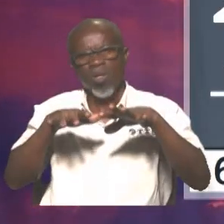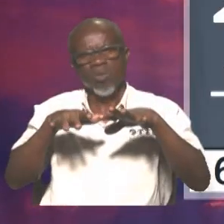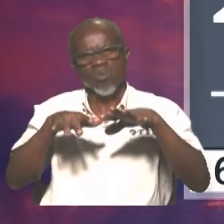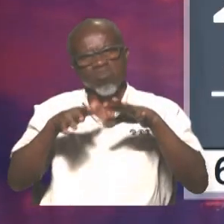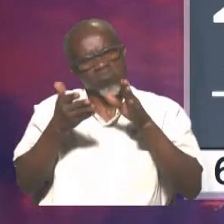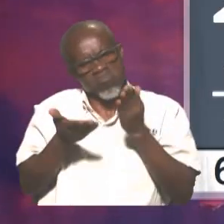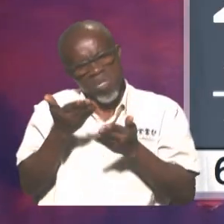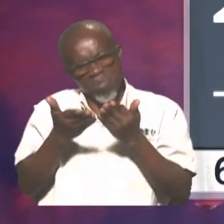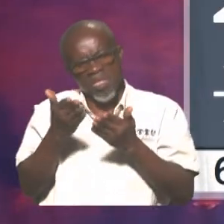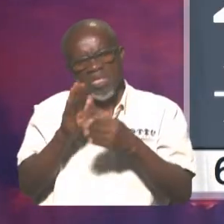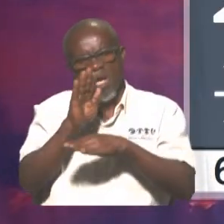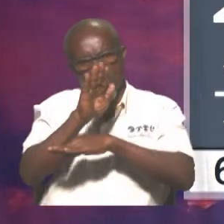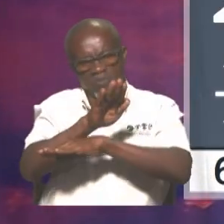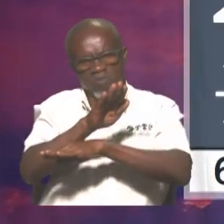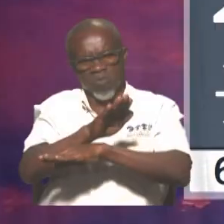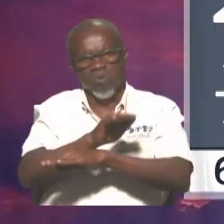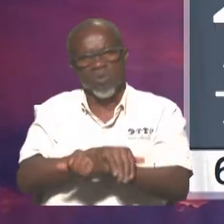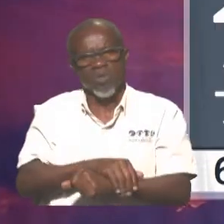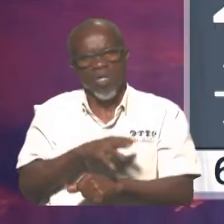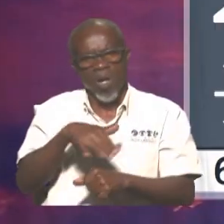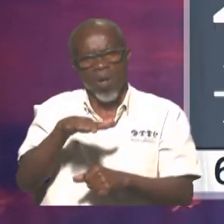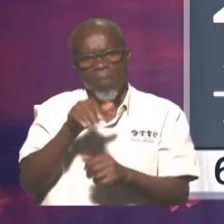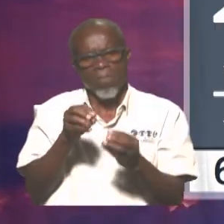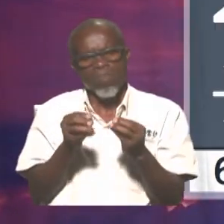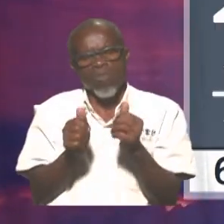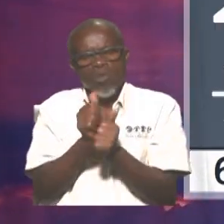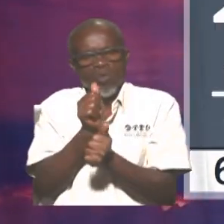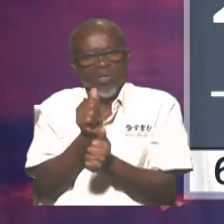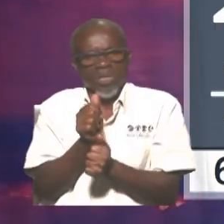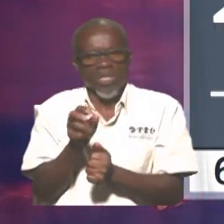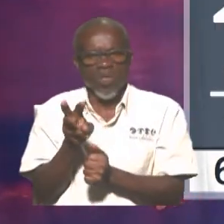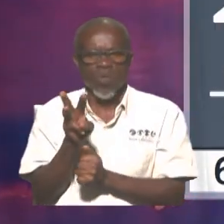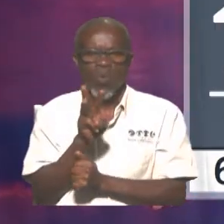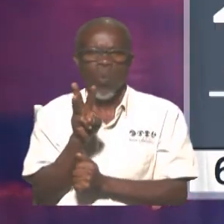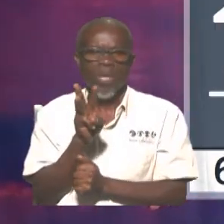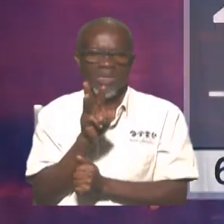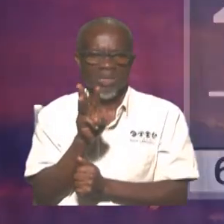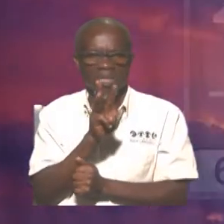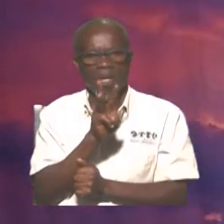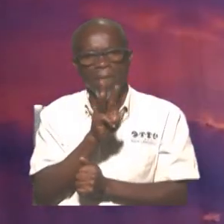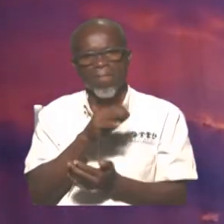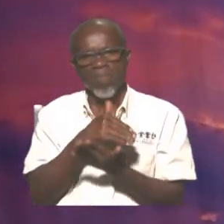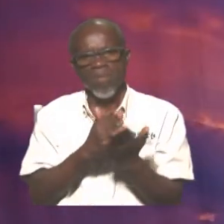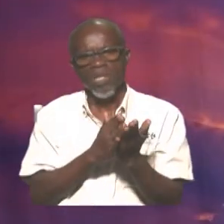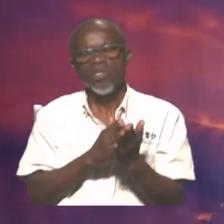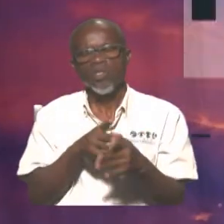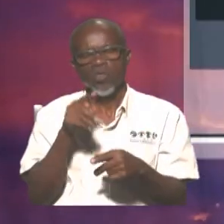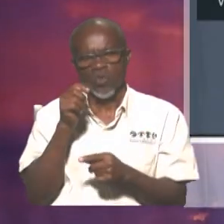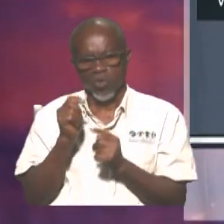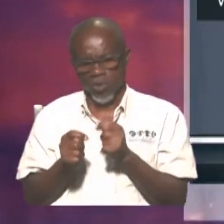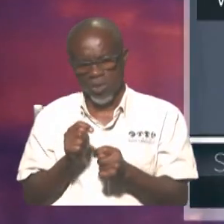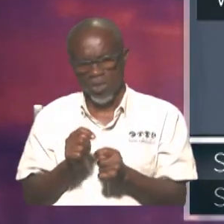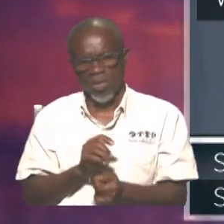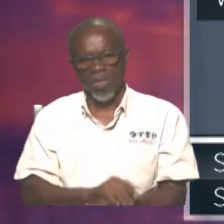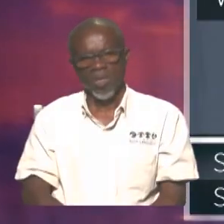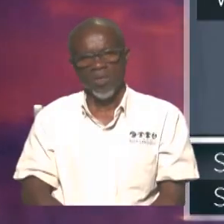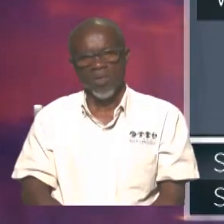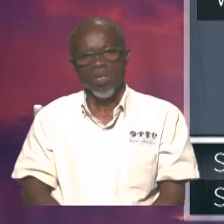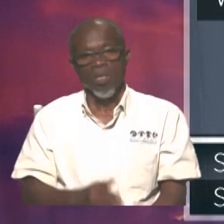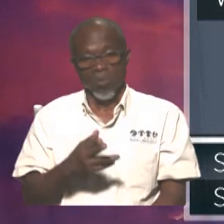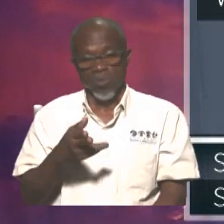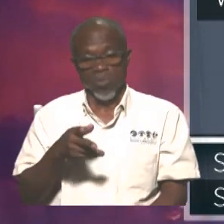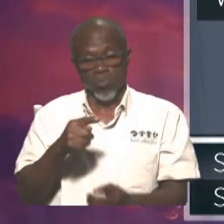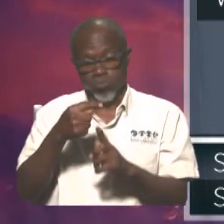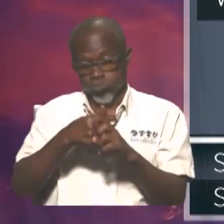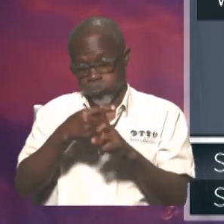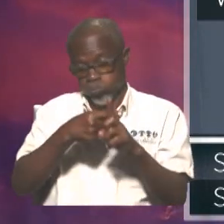possible during the afternoon, mostly over the western part of Trinidad. Highs will peak near 33 degrees in Trinidad, but